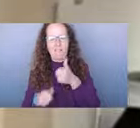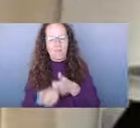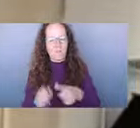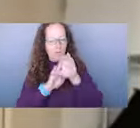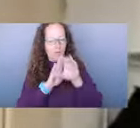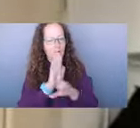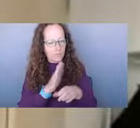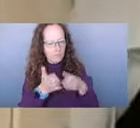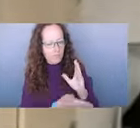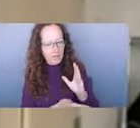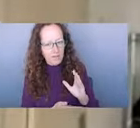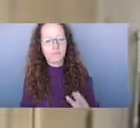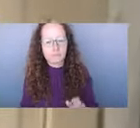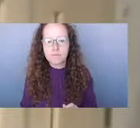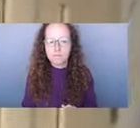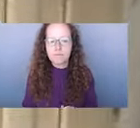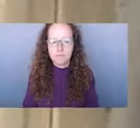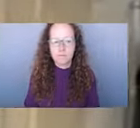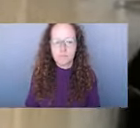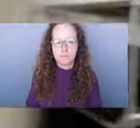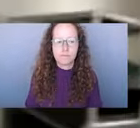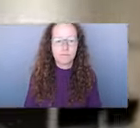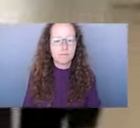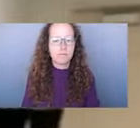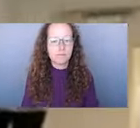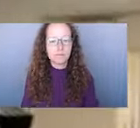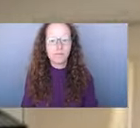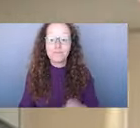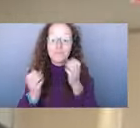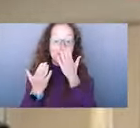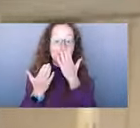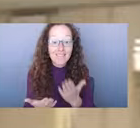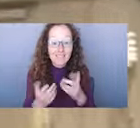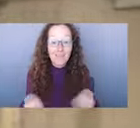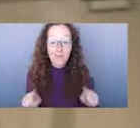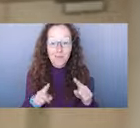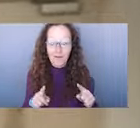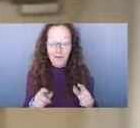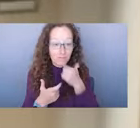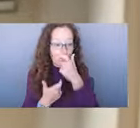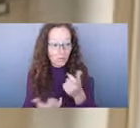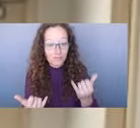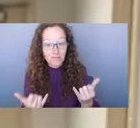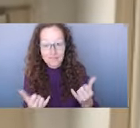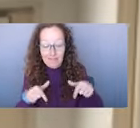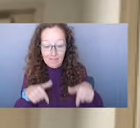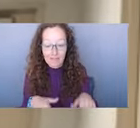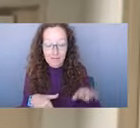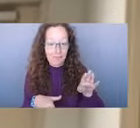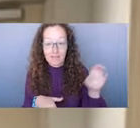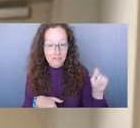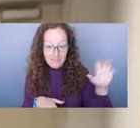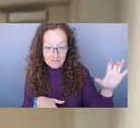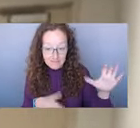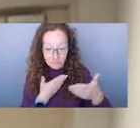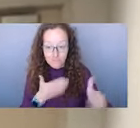ballot away out of that green affidavit. Okay, well, I wanna thank you for joining us today in our Ballot Tabulation